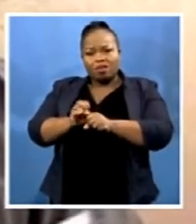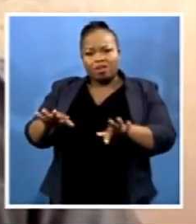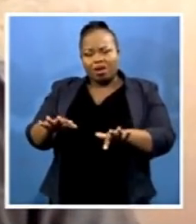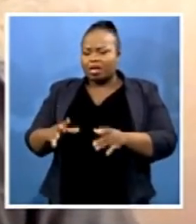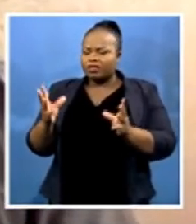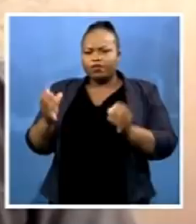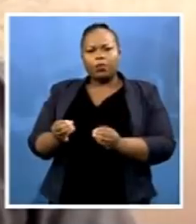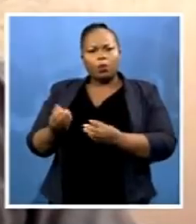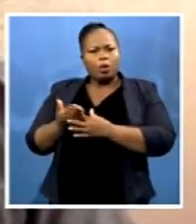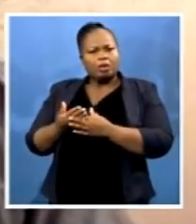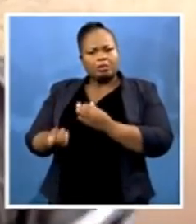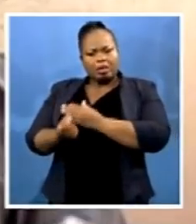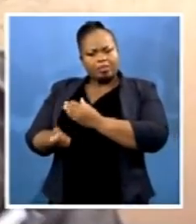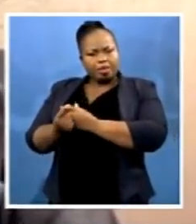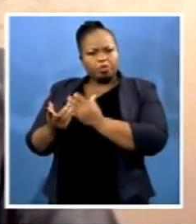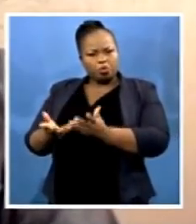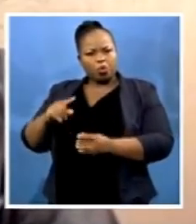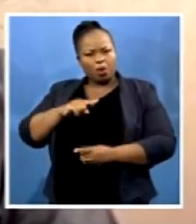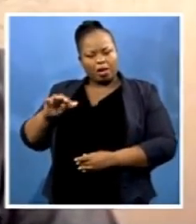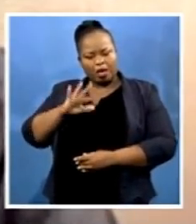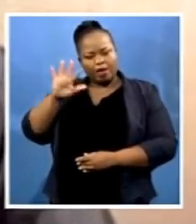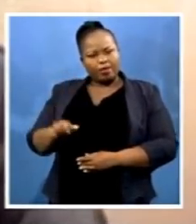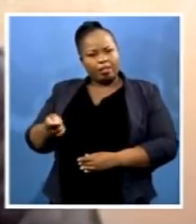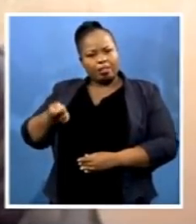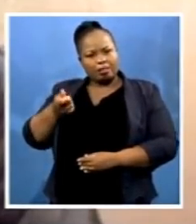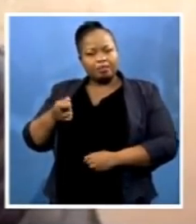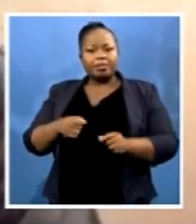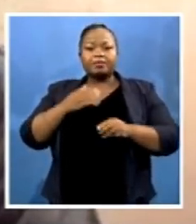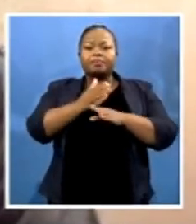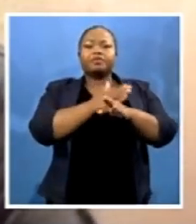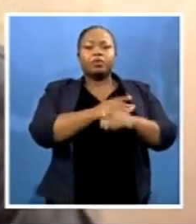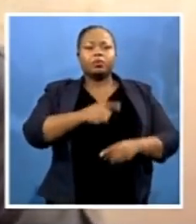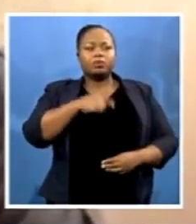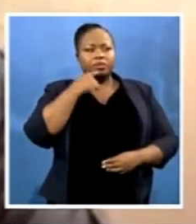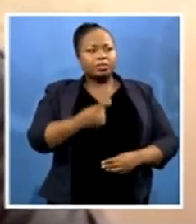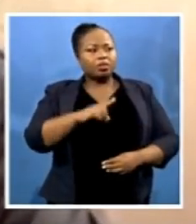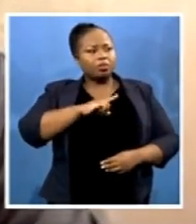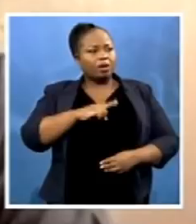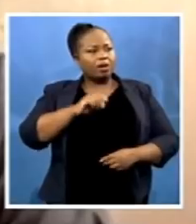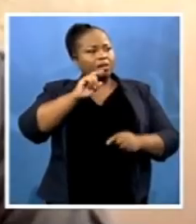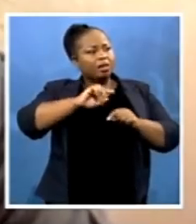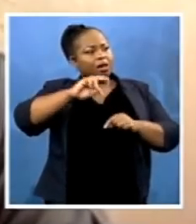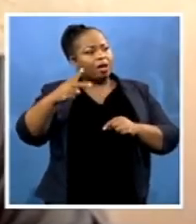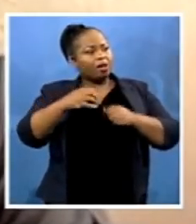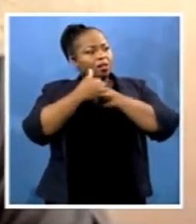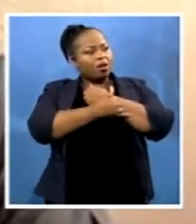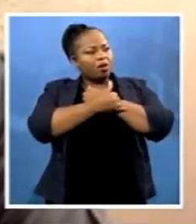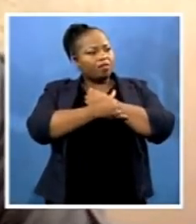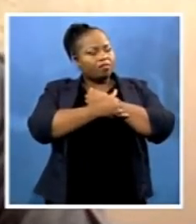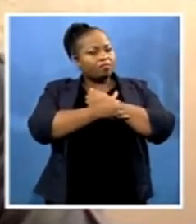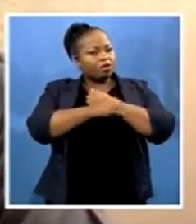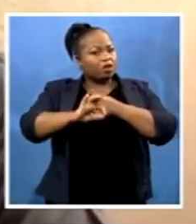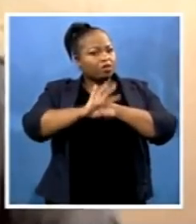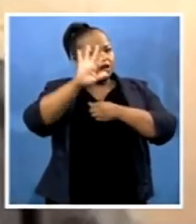you mentioned the fact that several African countries are putting their political and economic risk